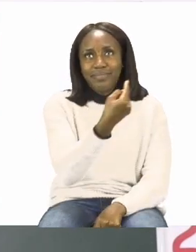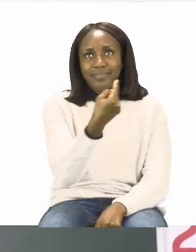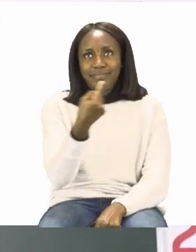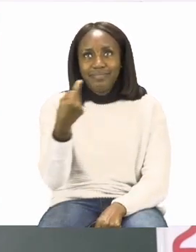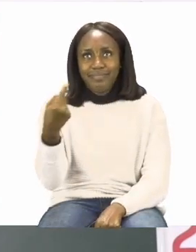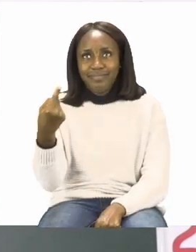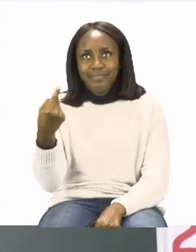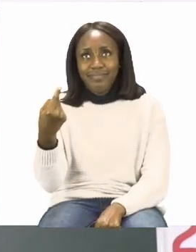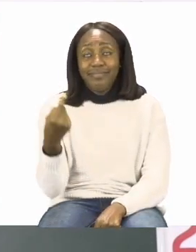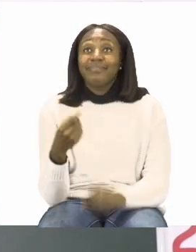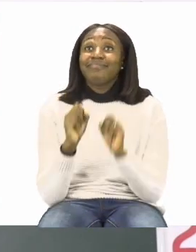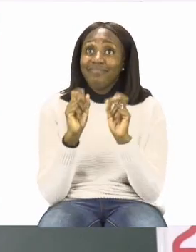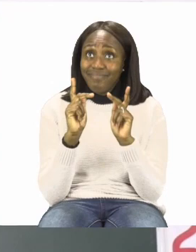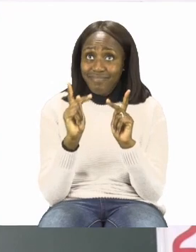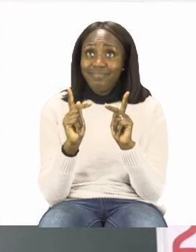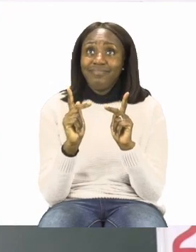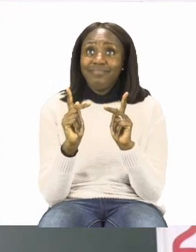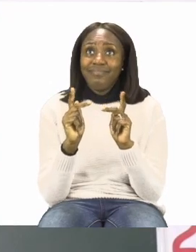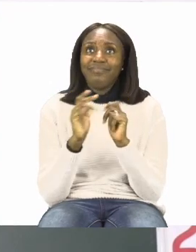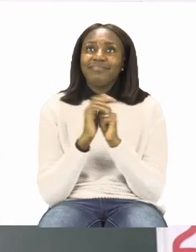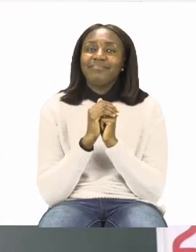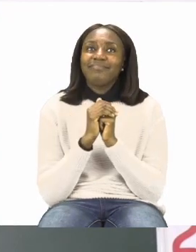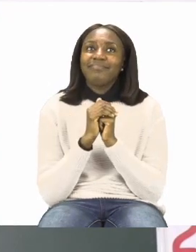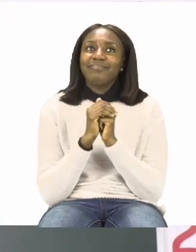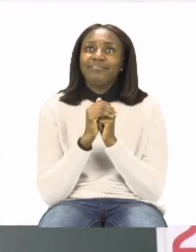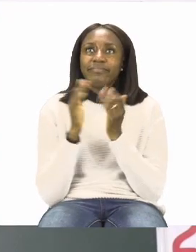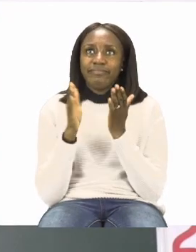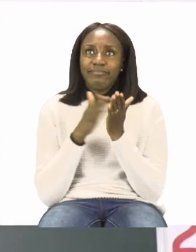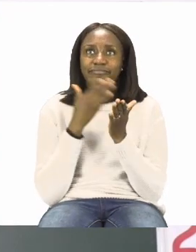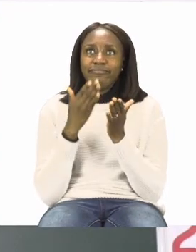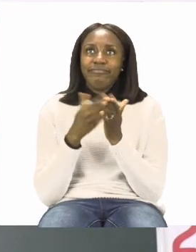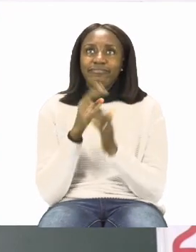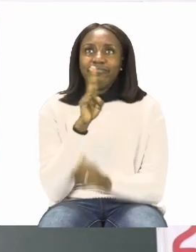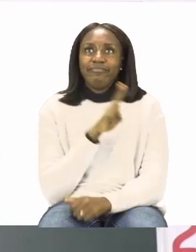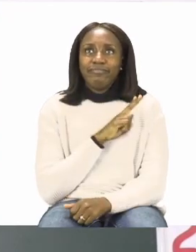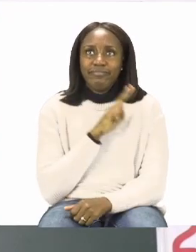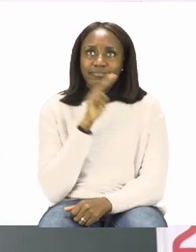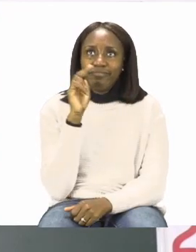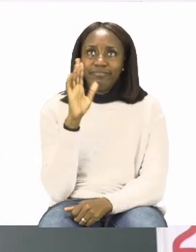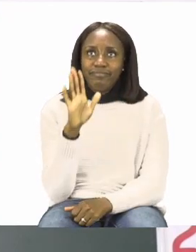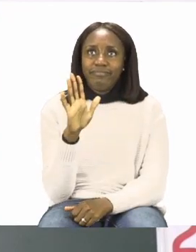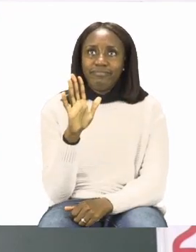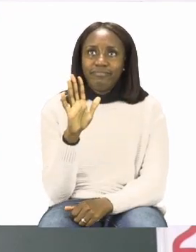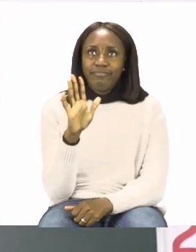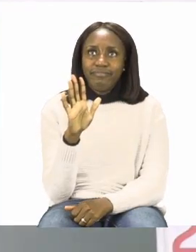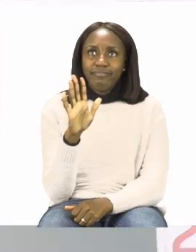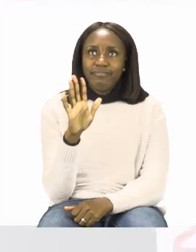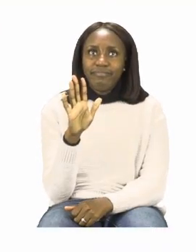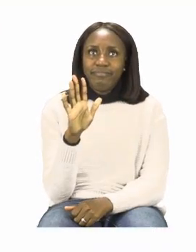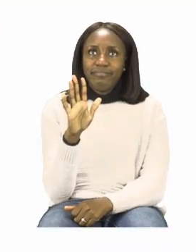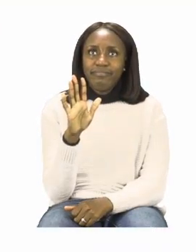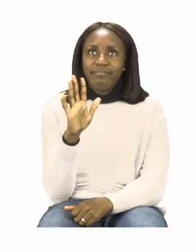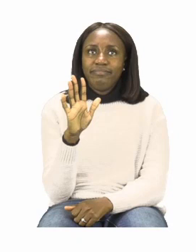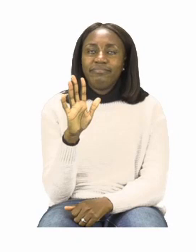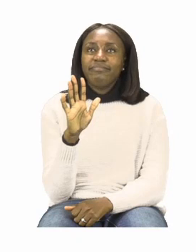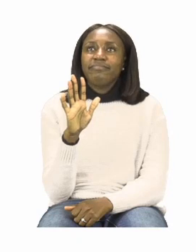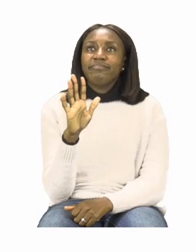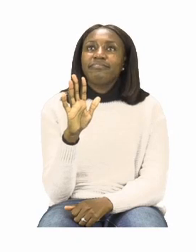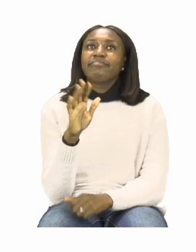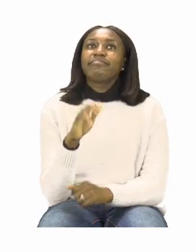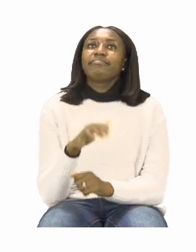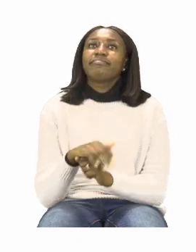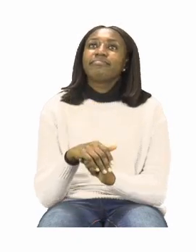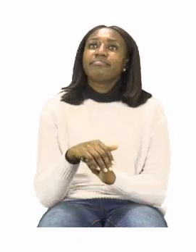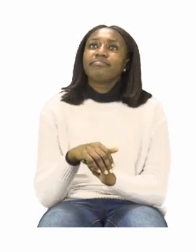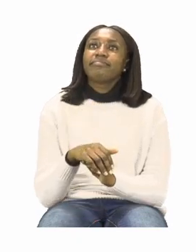on your own. Let's go back to page 25 one more time, and then we look